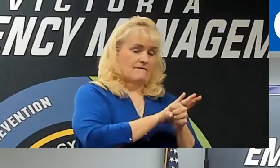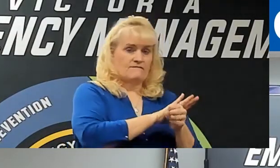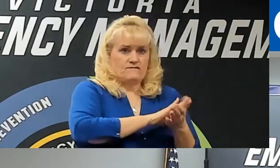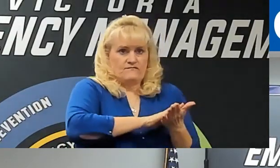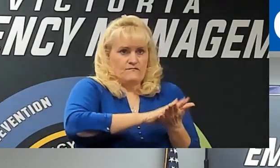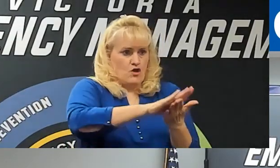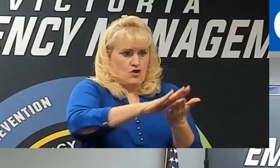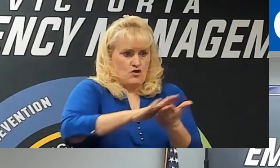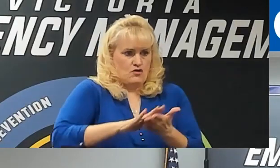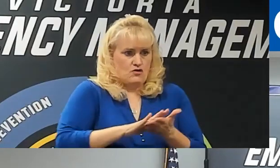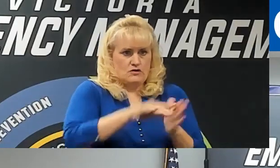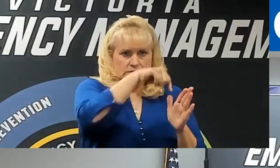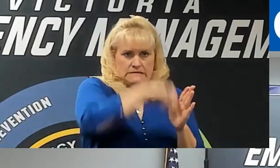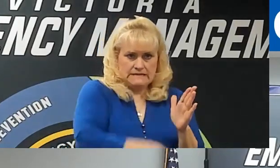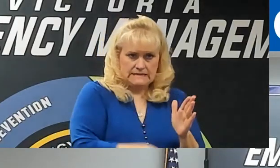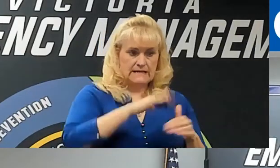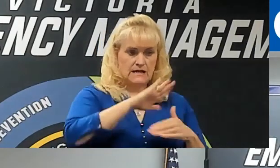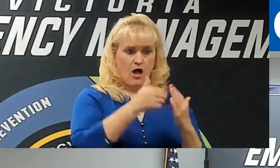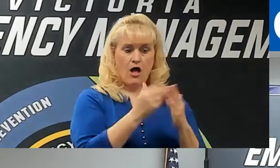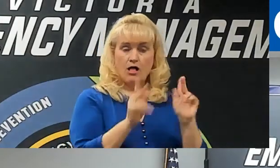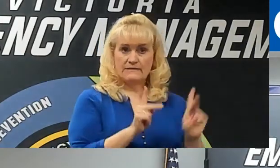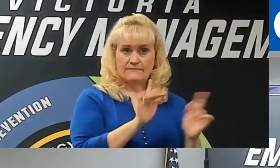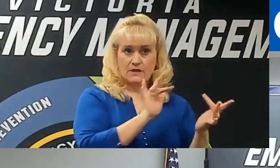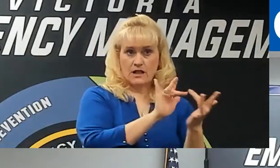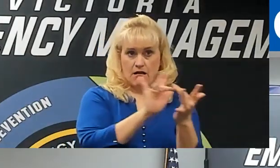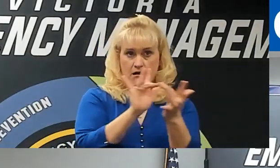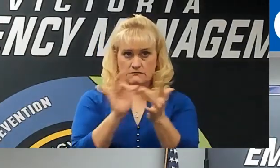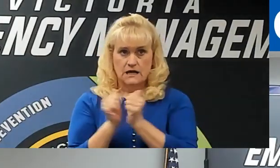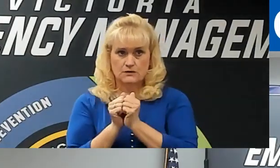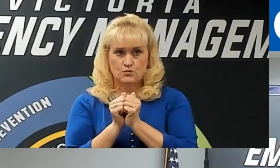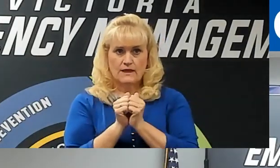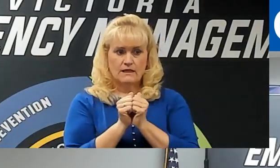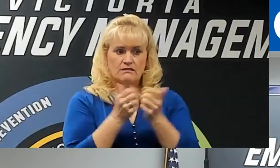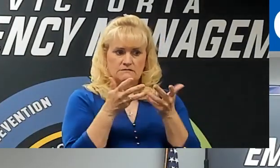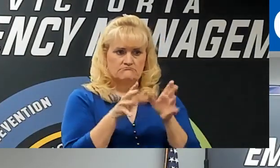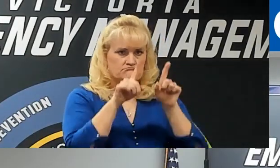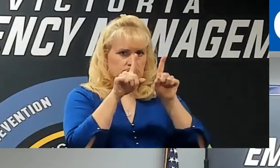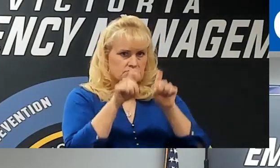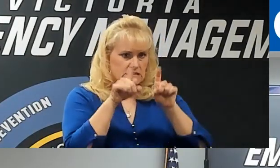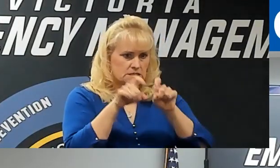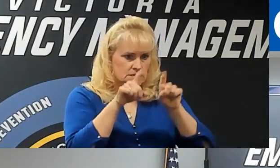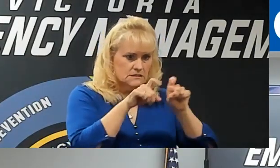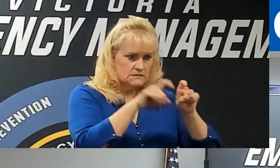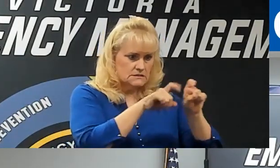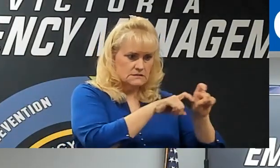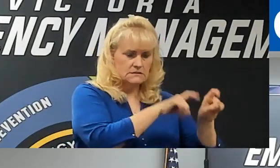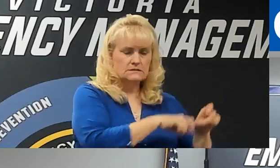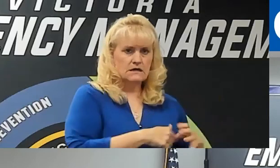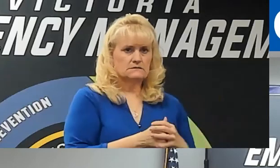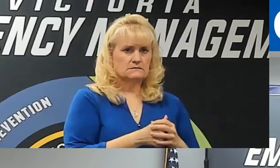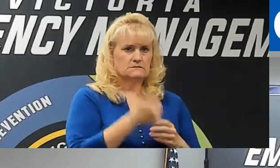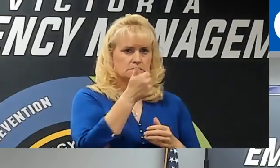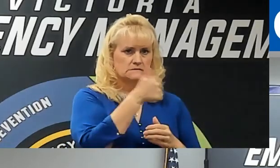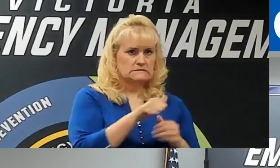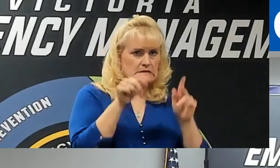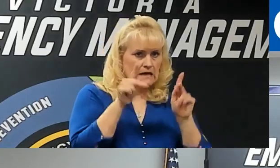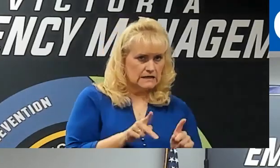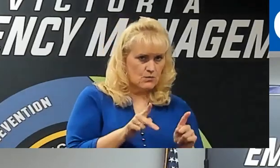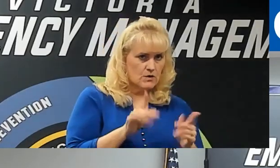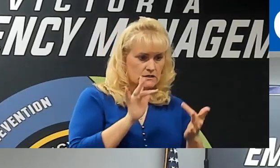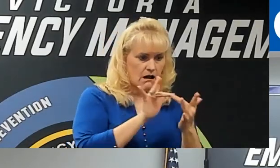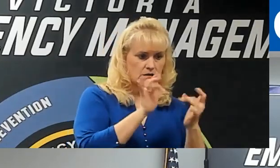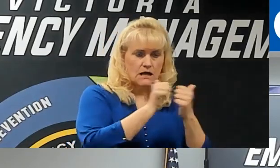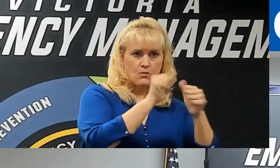they came in contact with. All the cleaning was done. Every person that has been in contact with any of